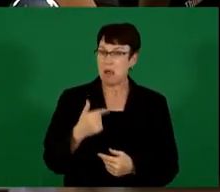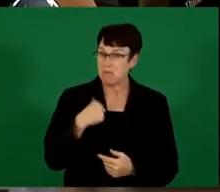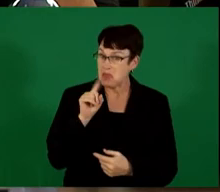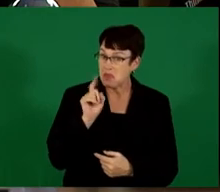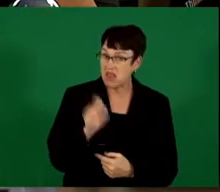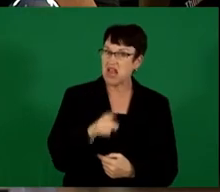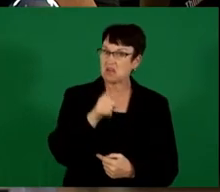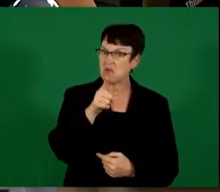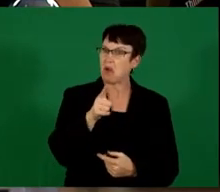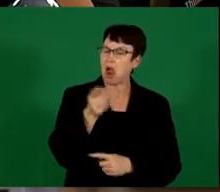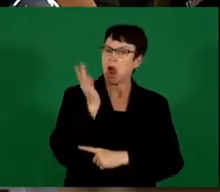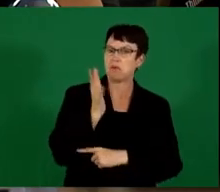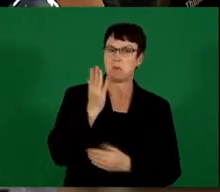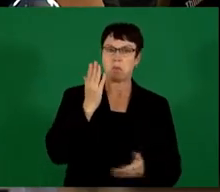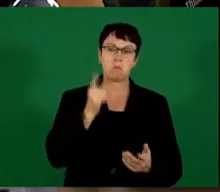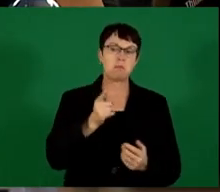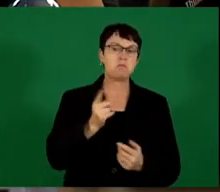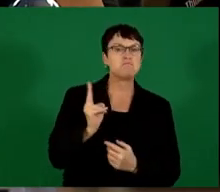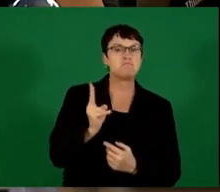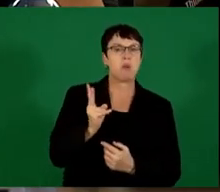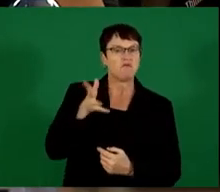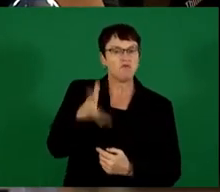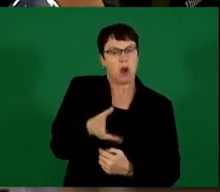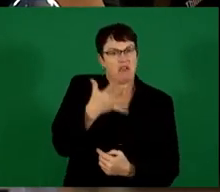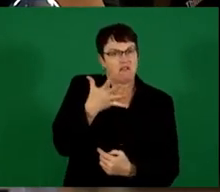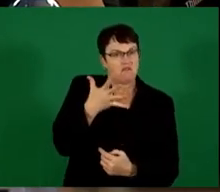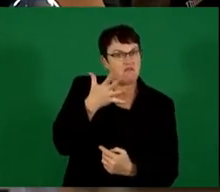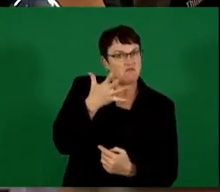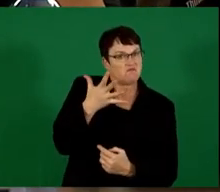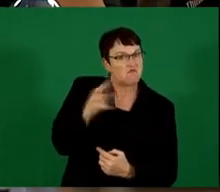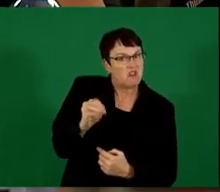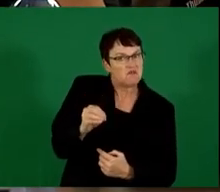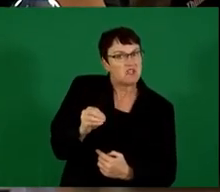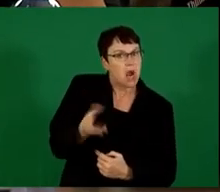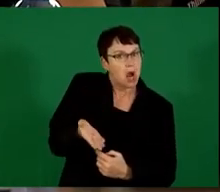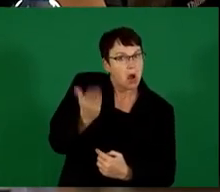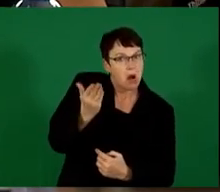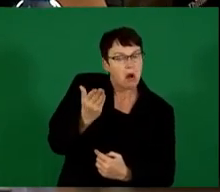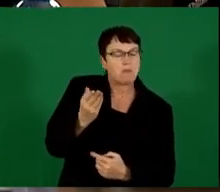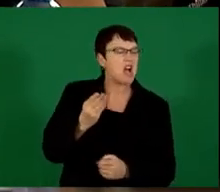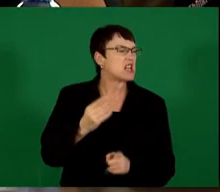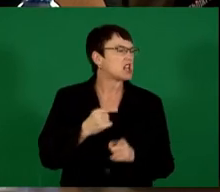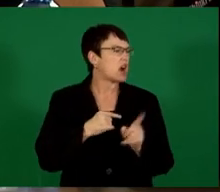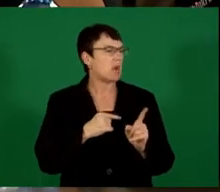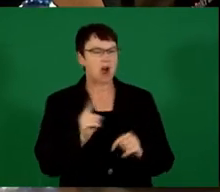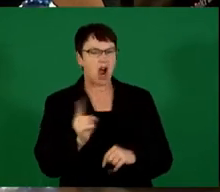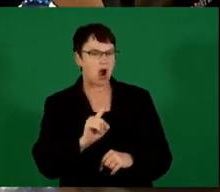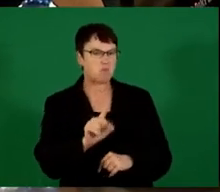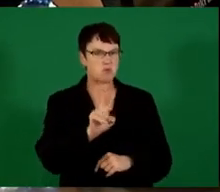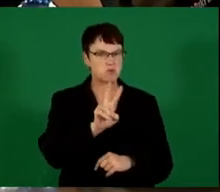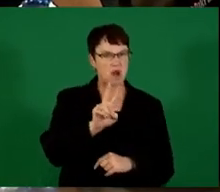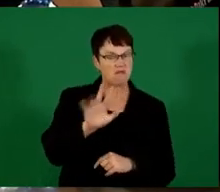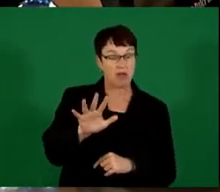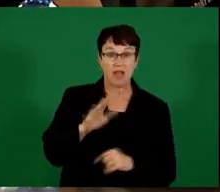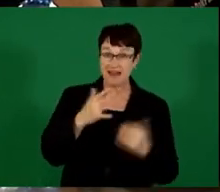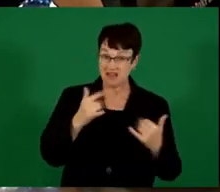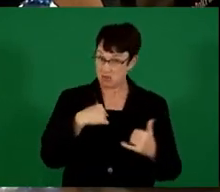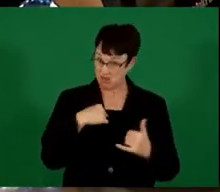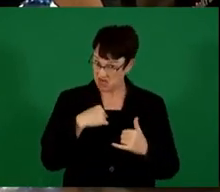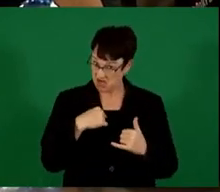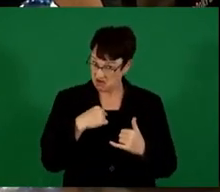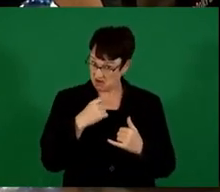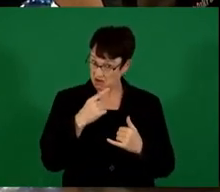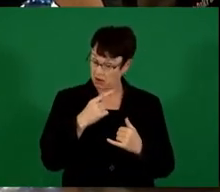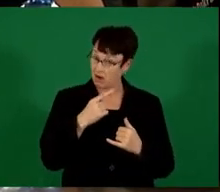25 at the March meeting? Did you discuss whether two of the, you know, the same magnitude of rate hikes but spread over two